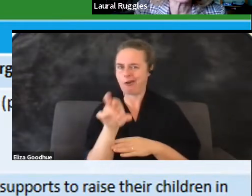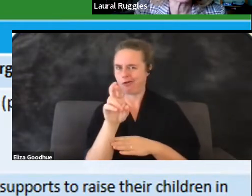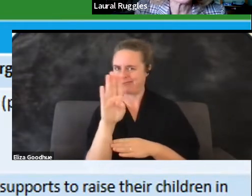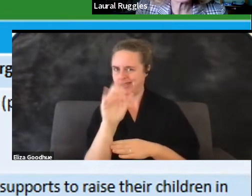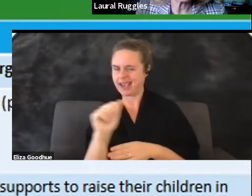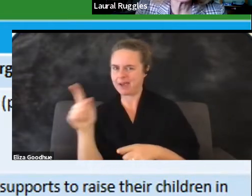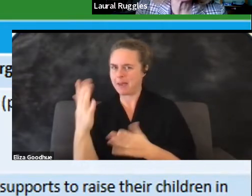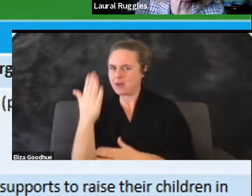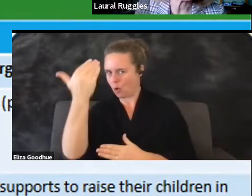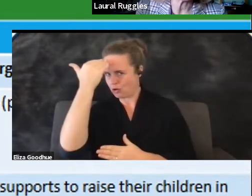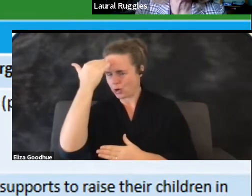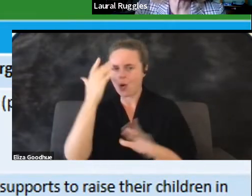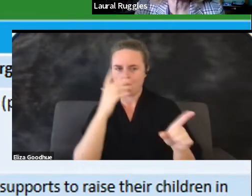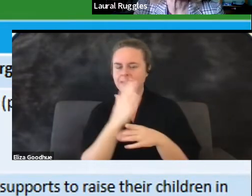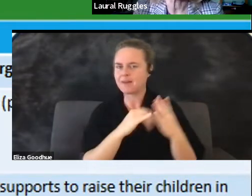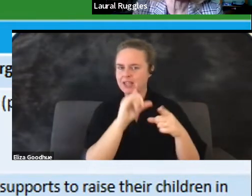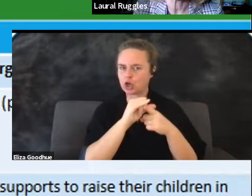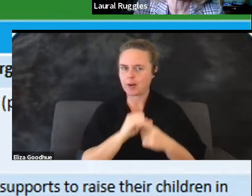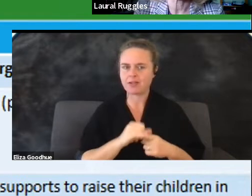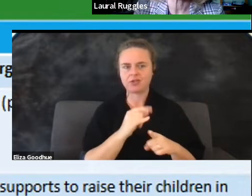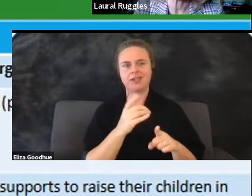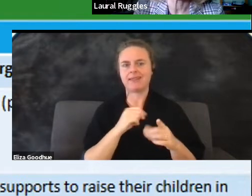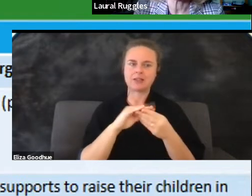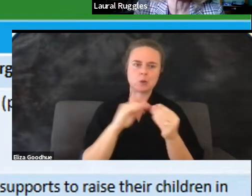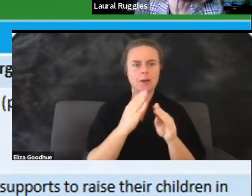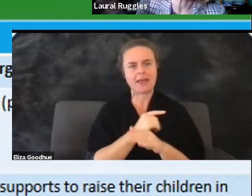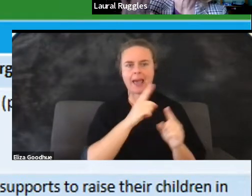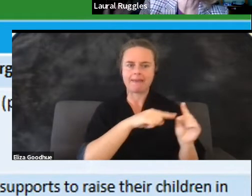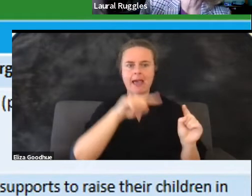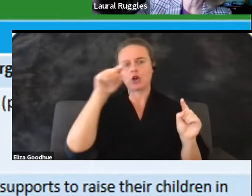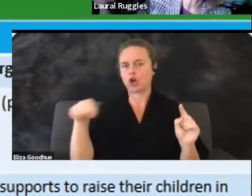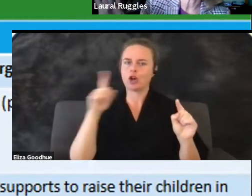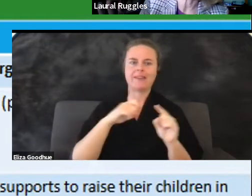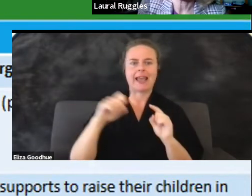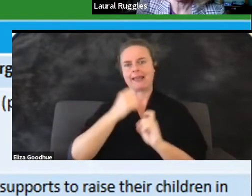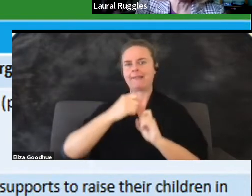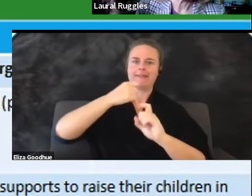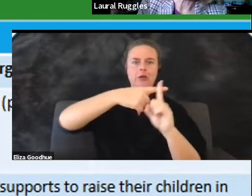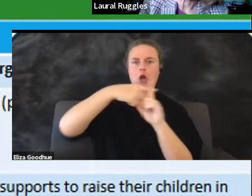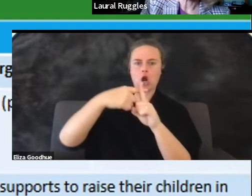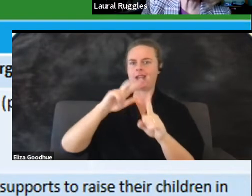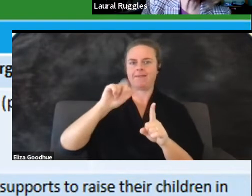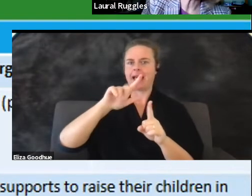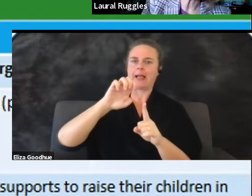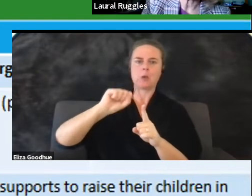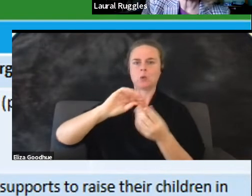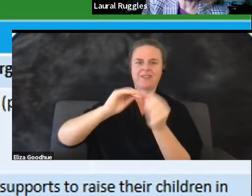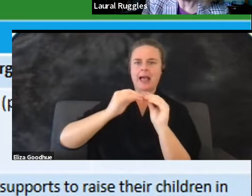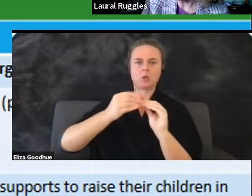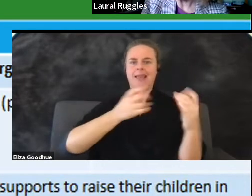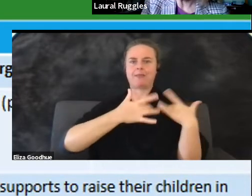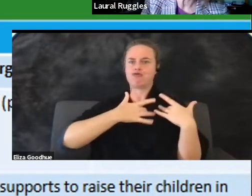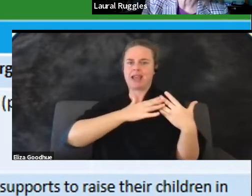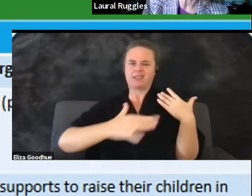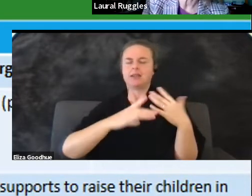recognize some of the terminology, the story behind the curve, and the target values, and the trends. There's more of this on